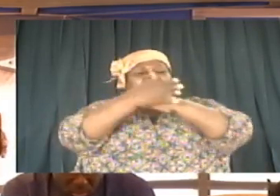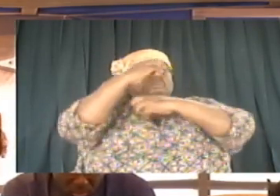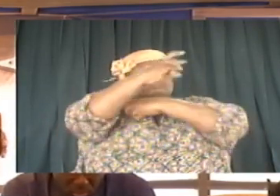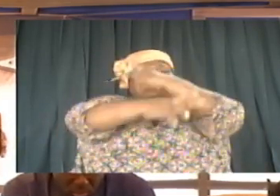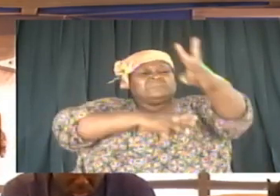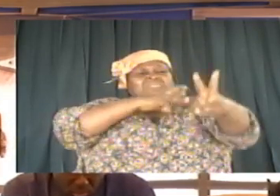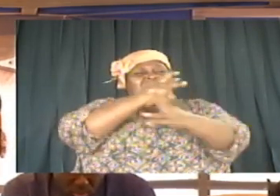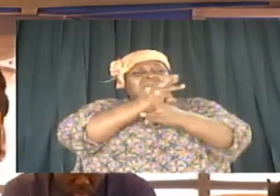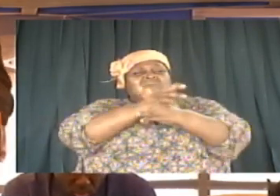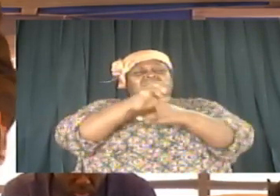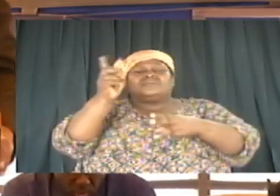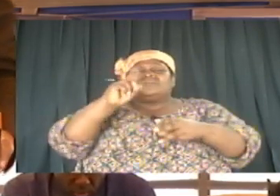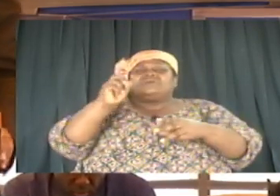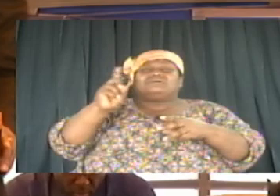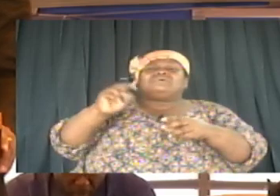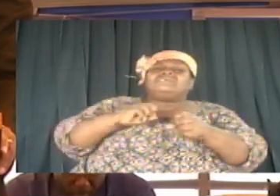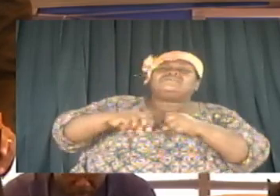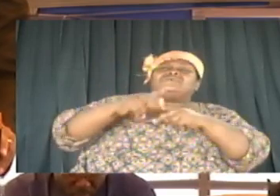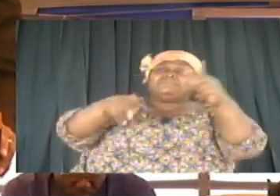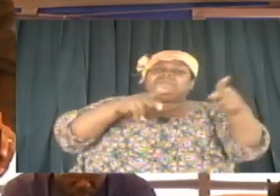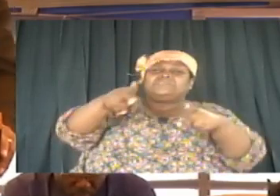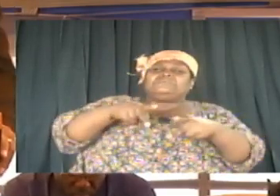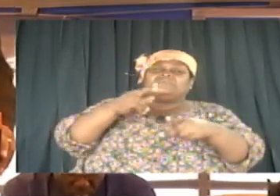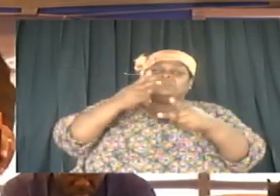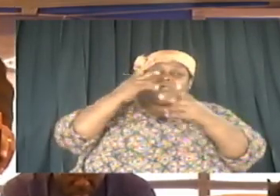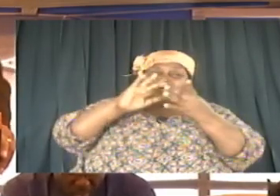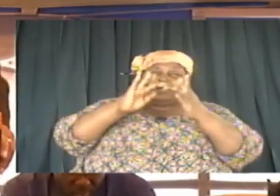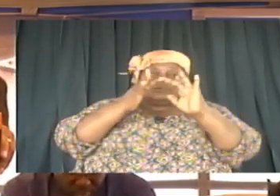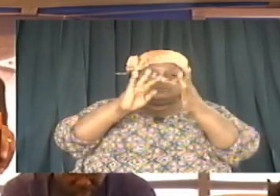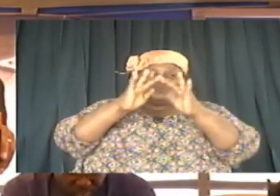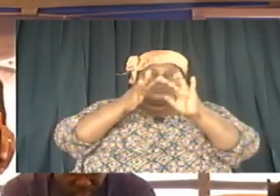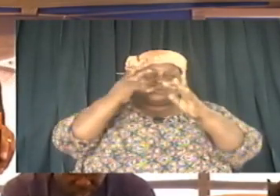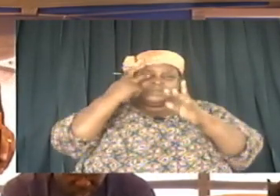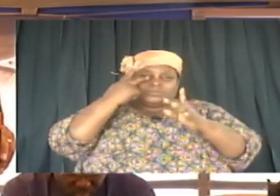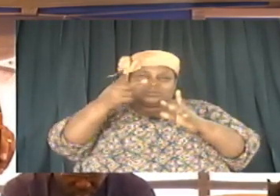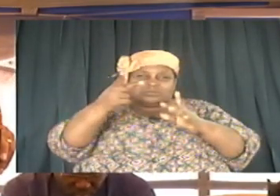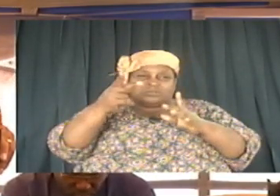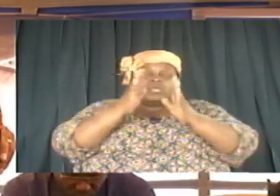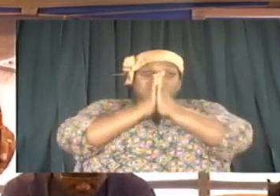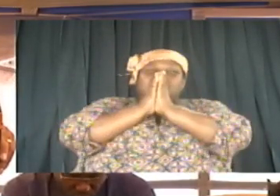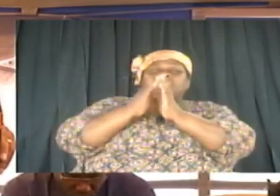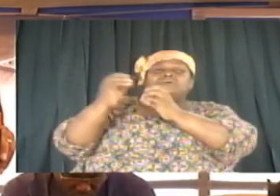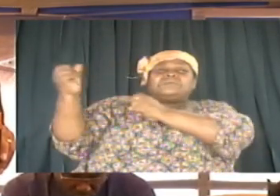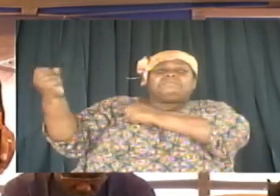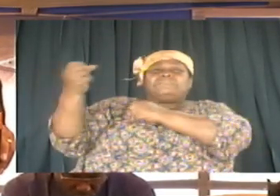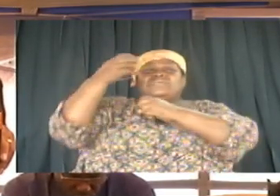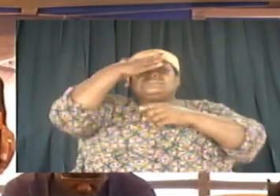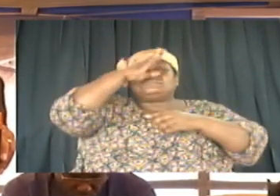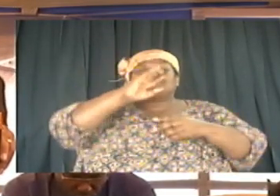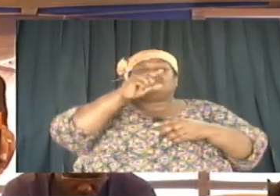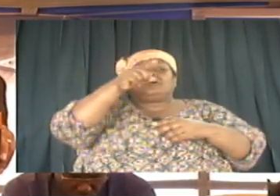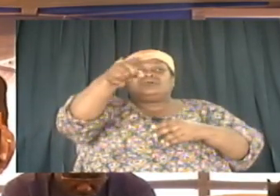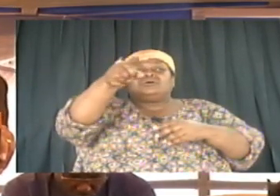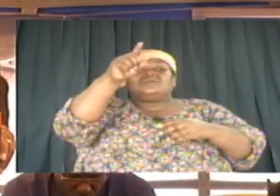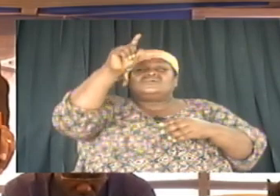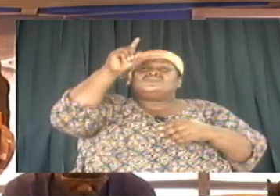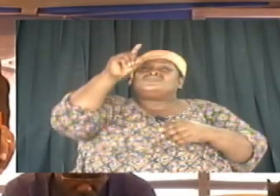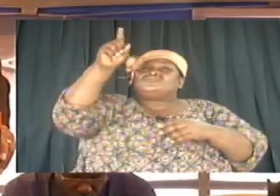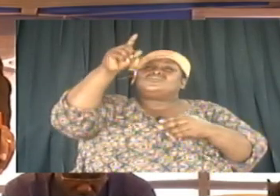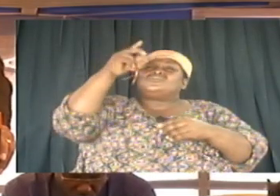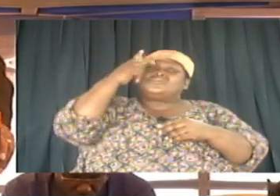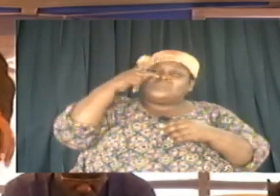wherever folks are tuned in to us. I pray, mighty God, that you will look down, thou who search